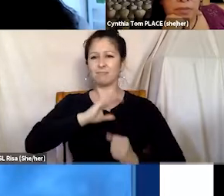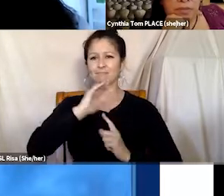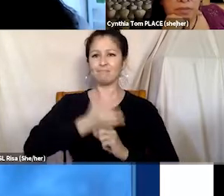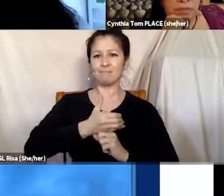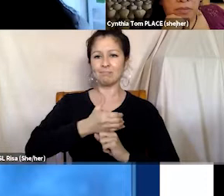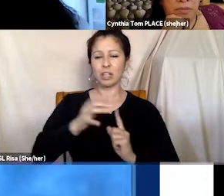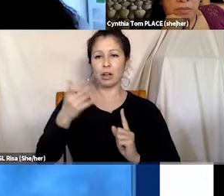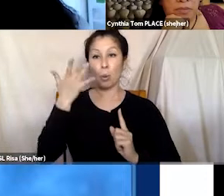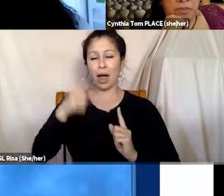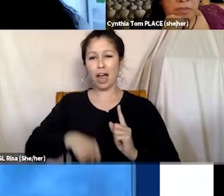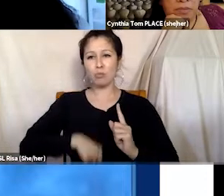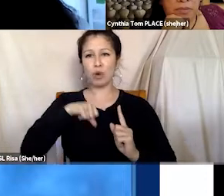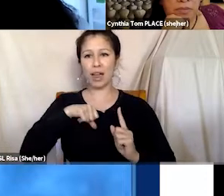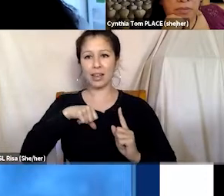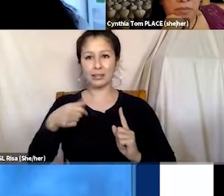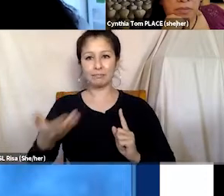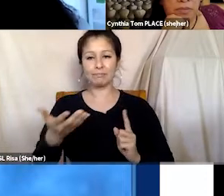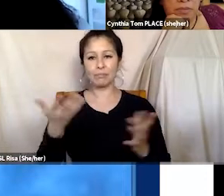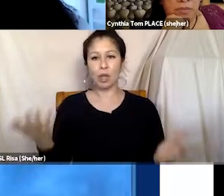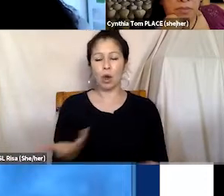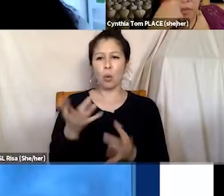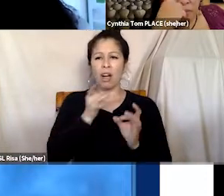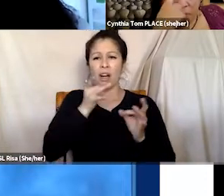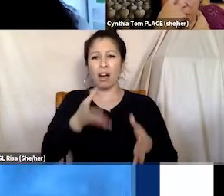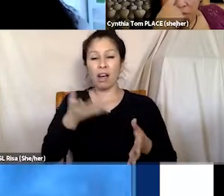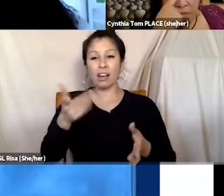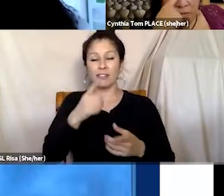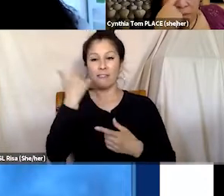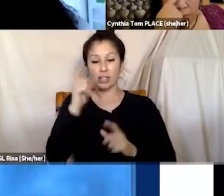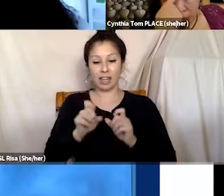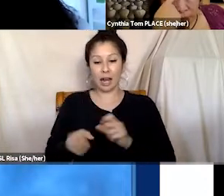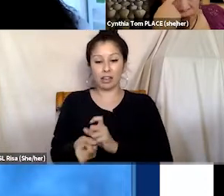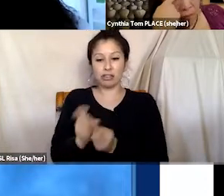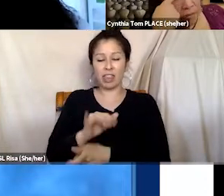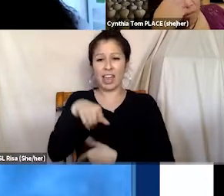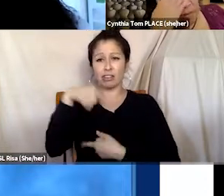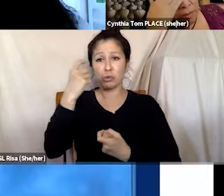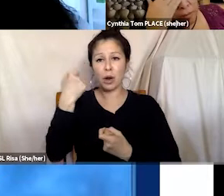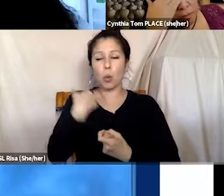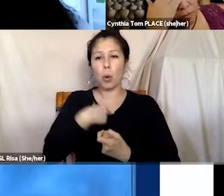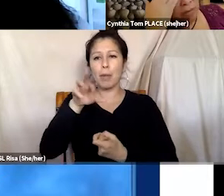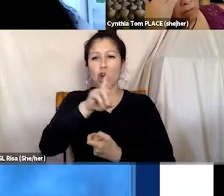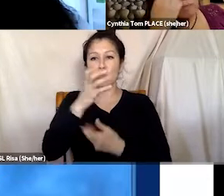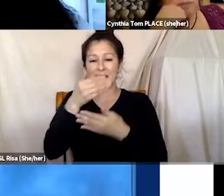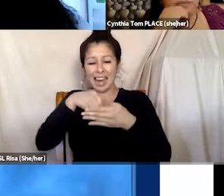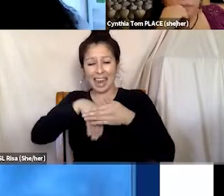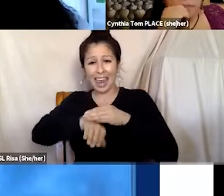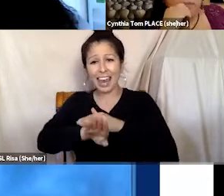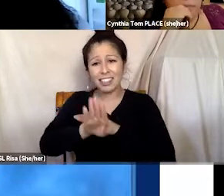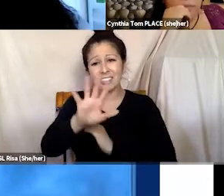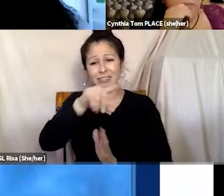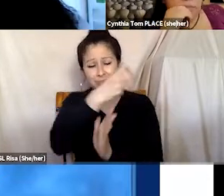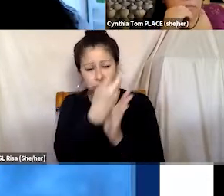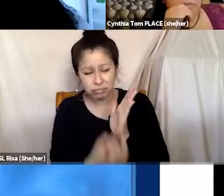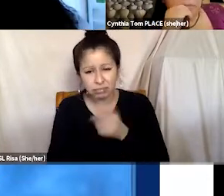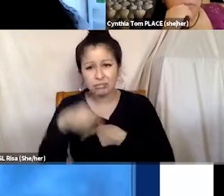of pride. What is so dreadful is that to transform the traumatic, we must re-enter it fully and allow